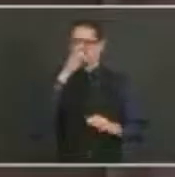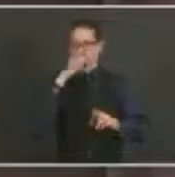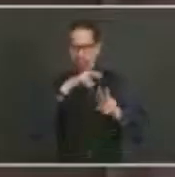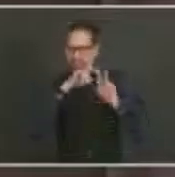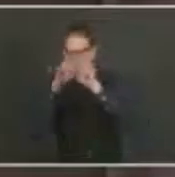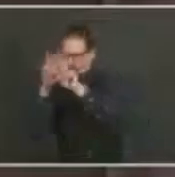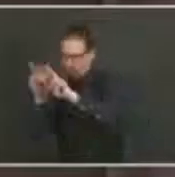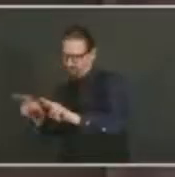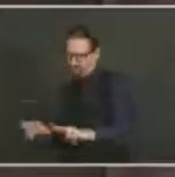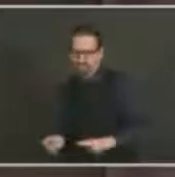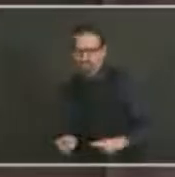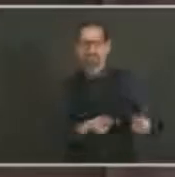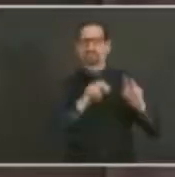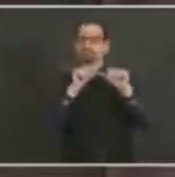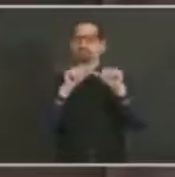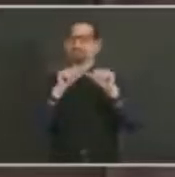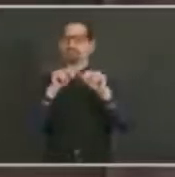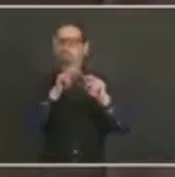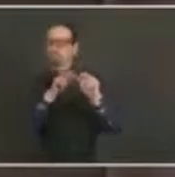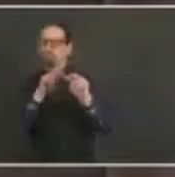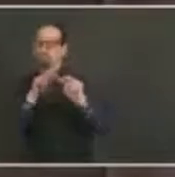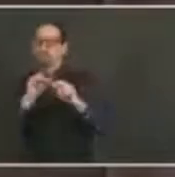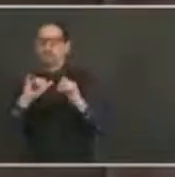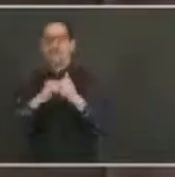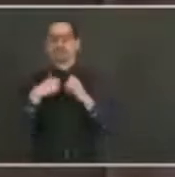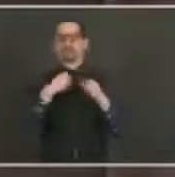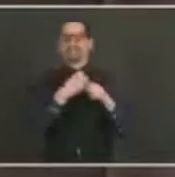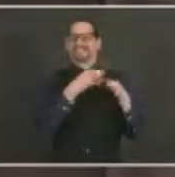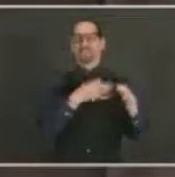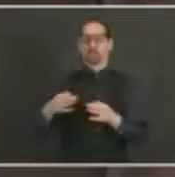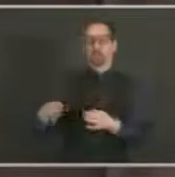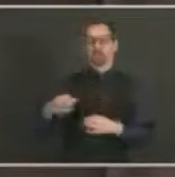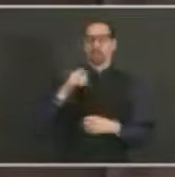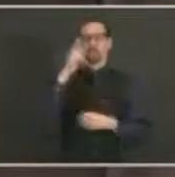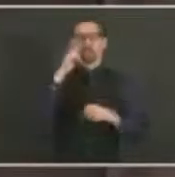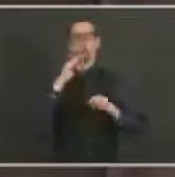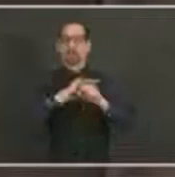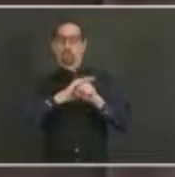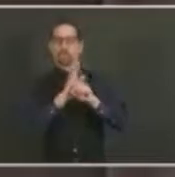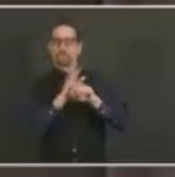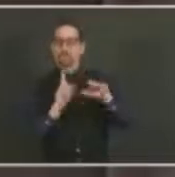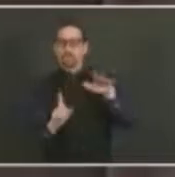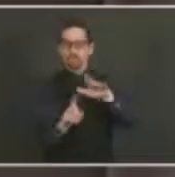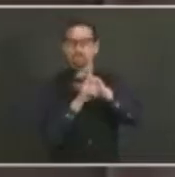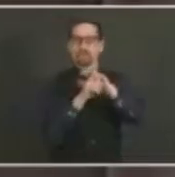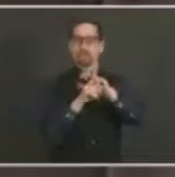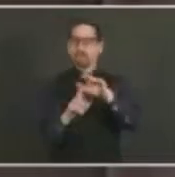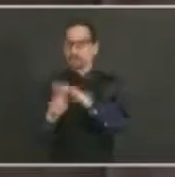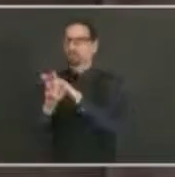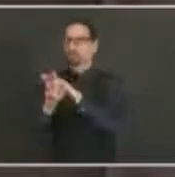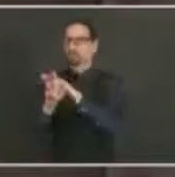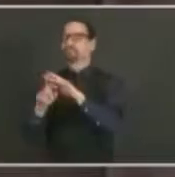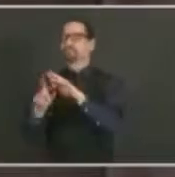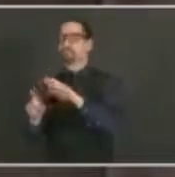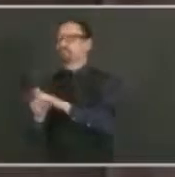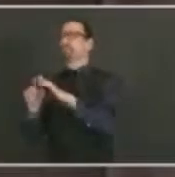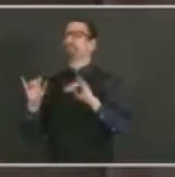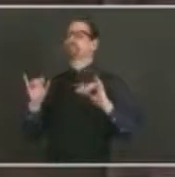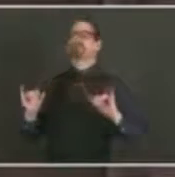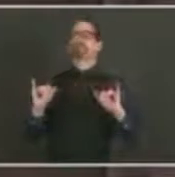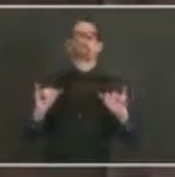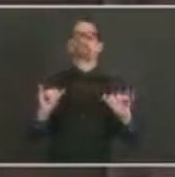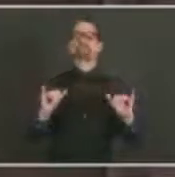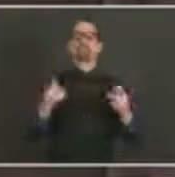identification of the virus, the variant strains via the sequencing that we're doing, all would